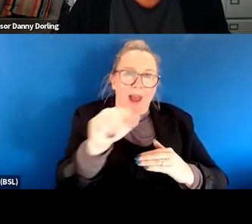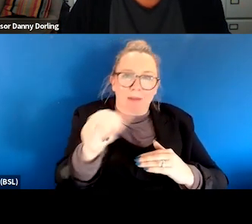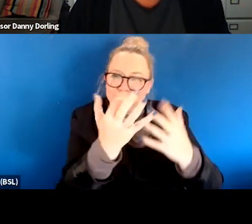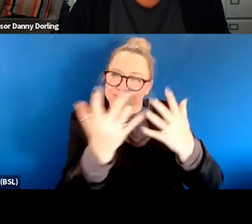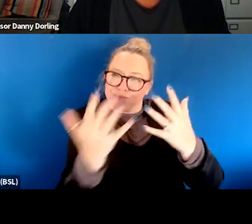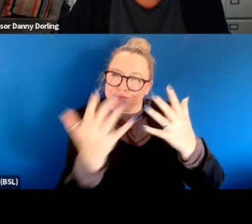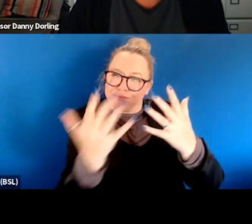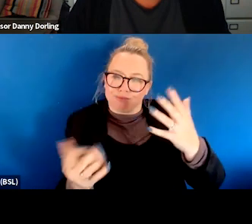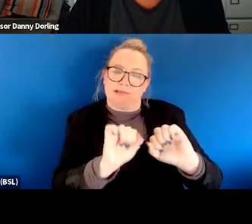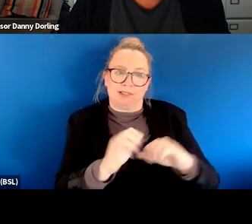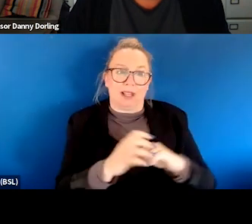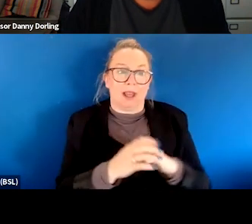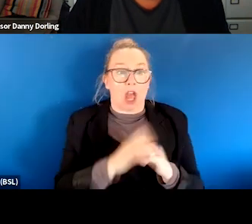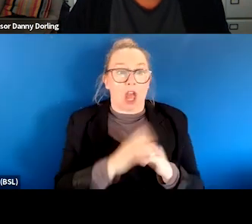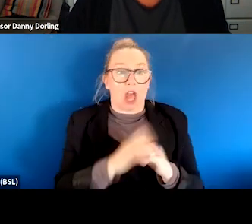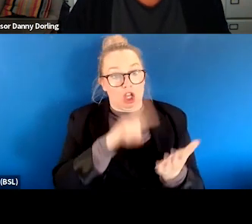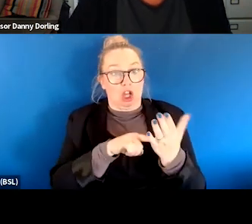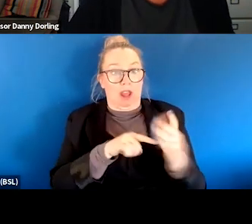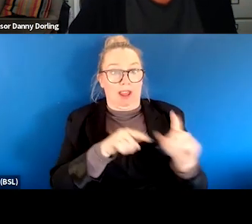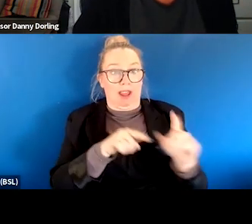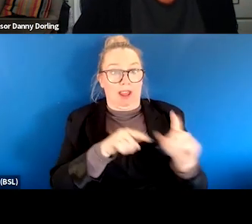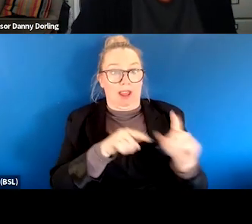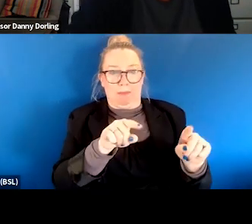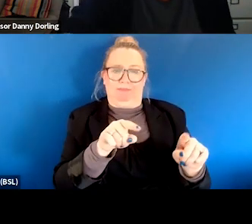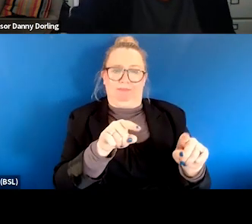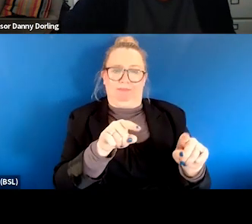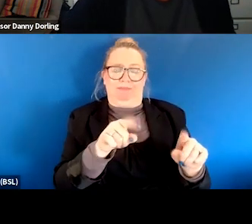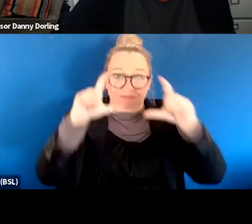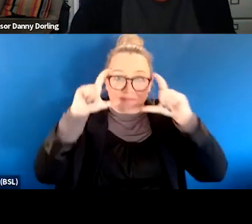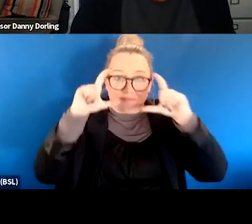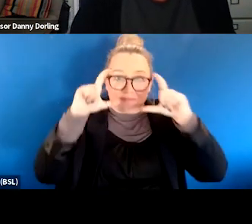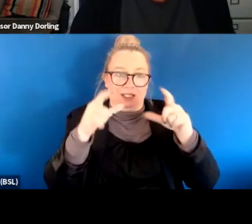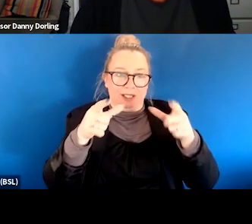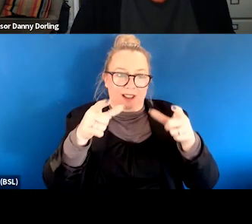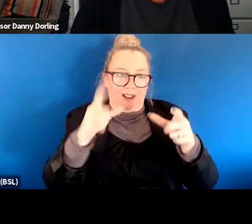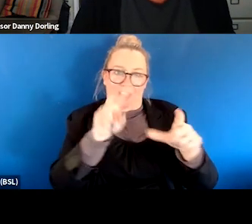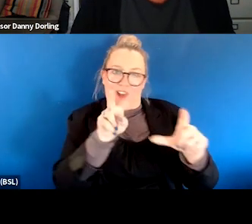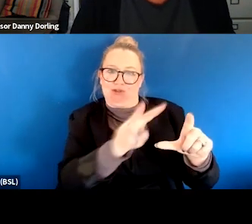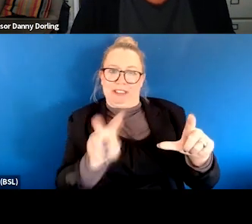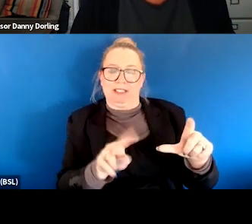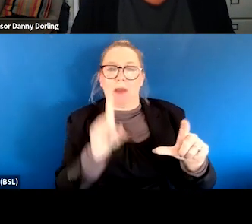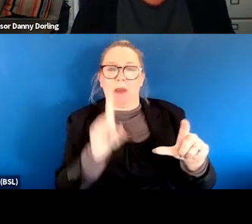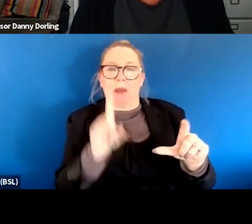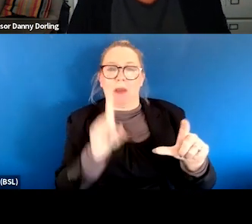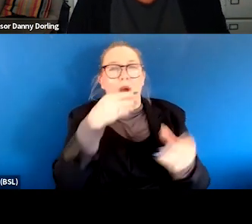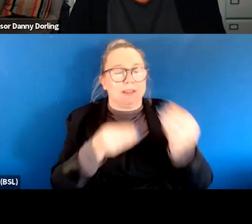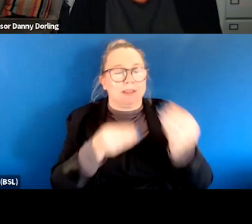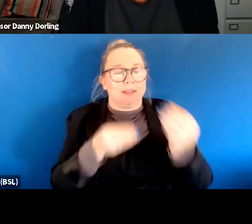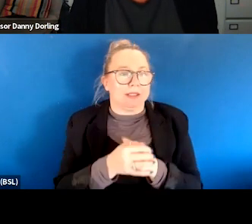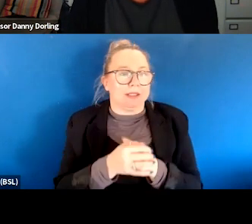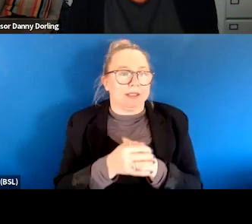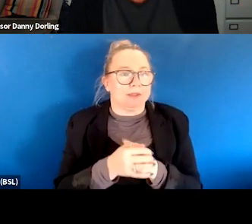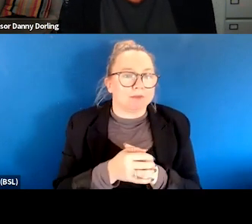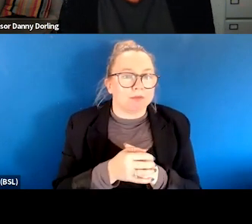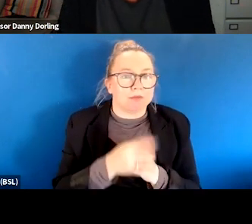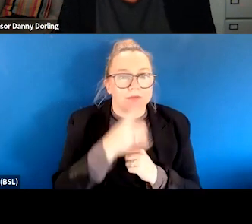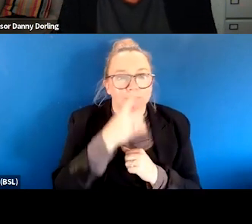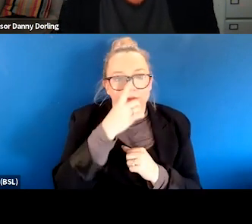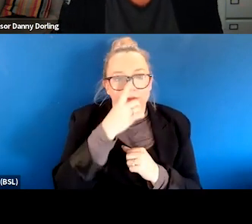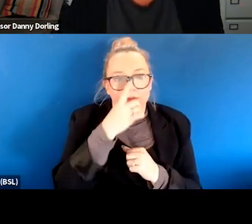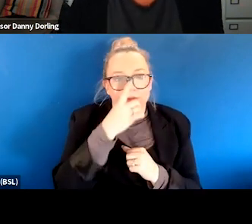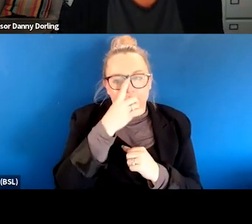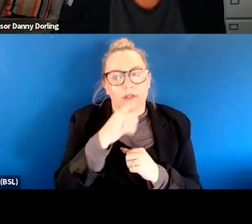Showing that graph for the whole period, you won't be able to read it, but I just want to give you a sense of it. ONS stopped producing it at various points during the